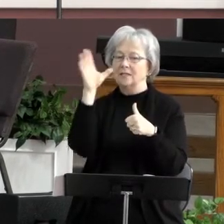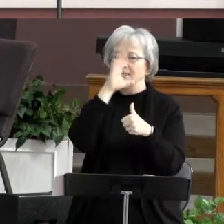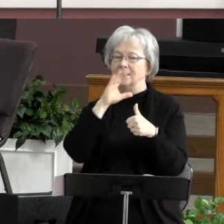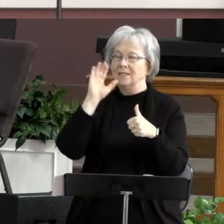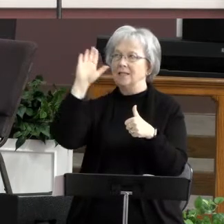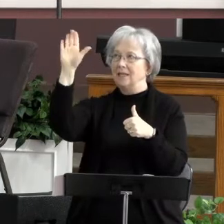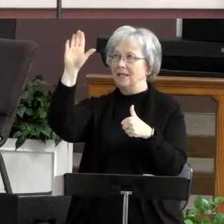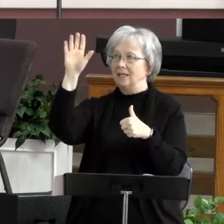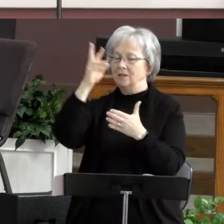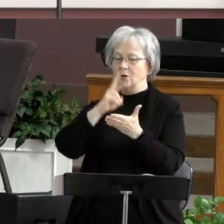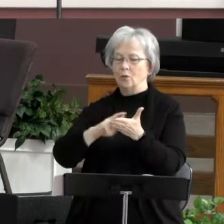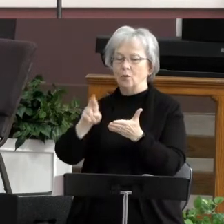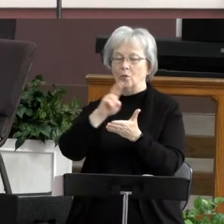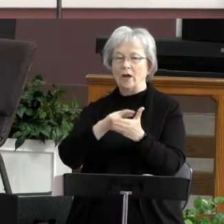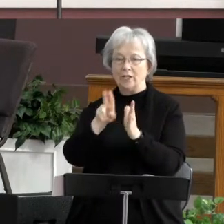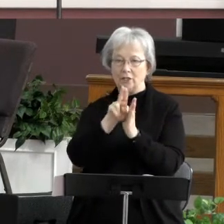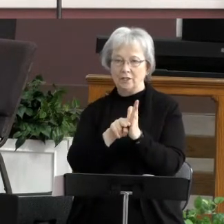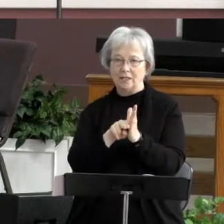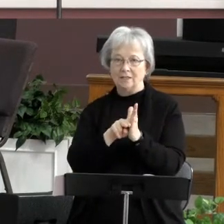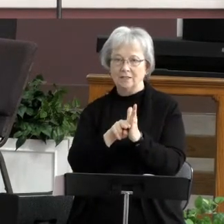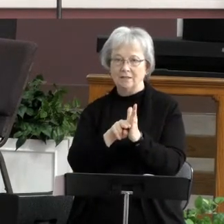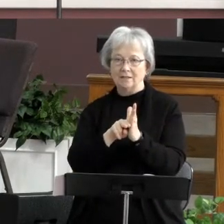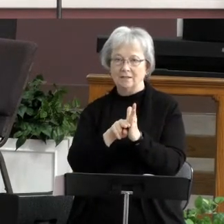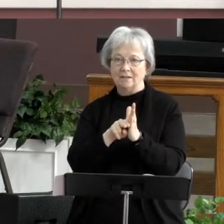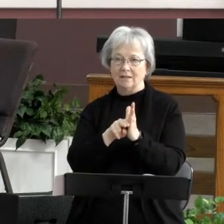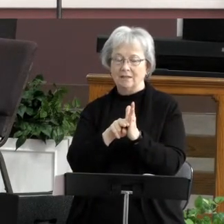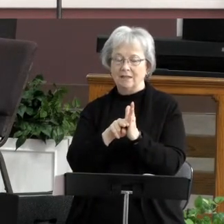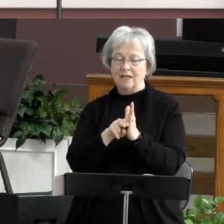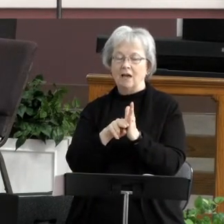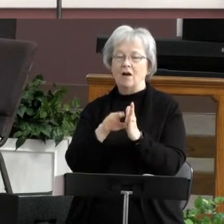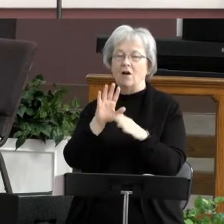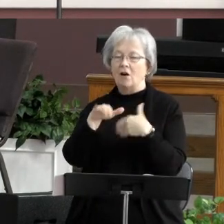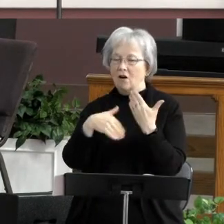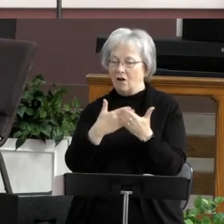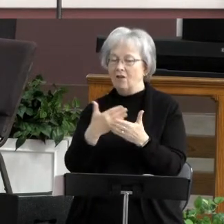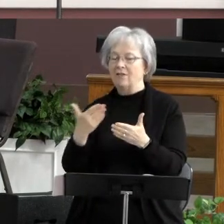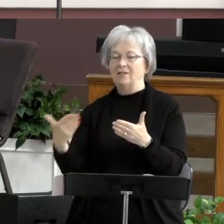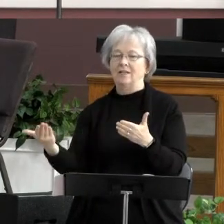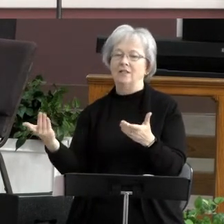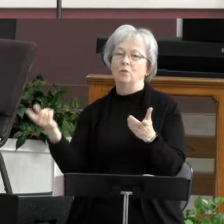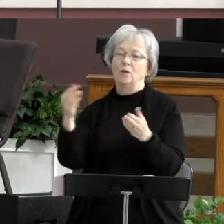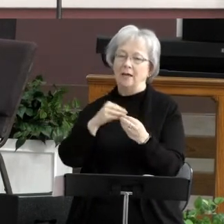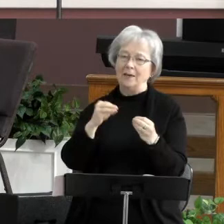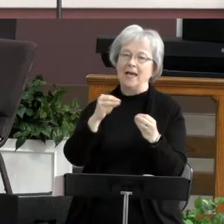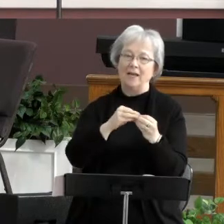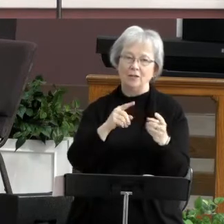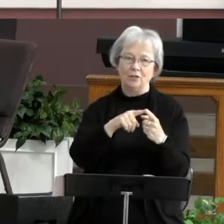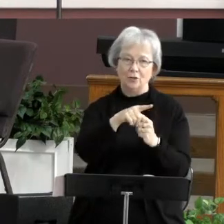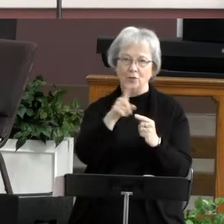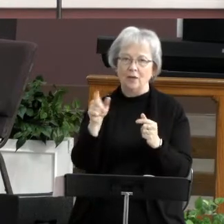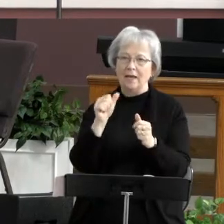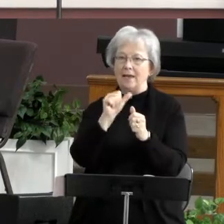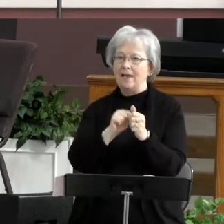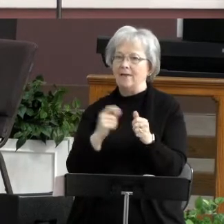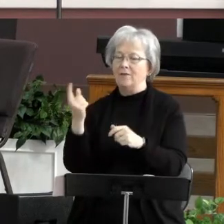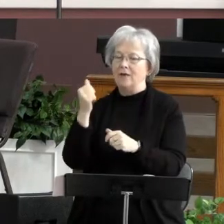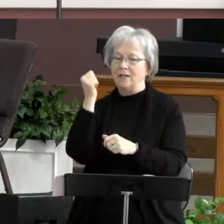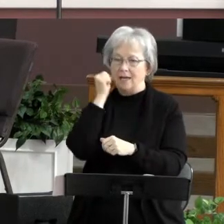you. So don't worry about tomorrow, for tomorrow will care for itself. Each day has enough trouble of its